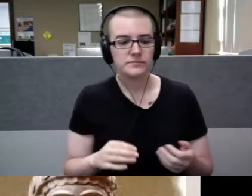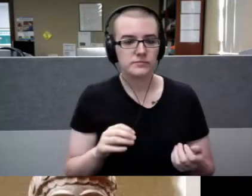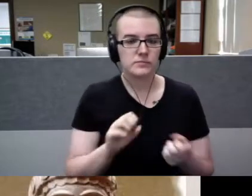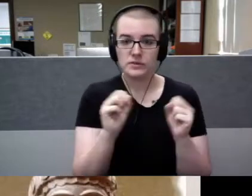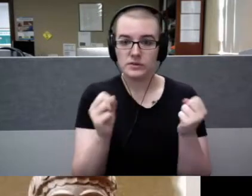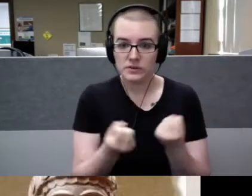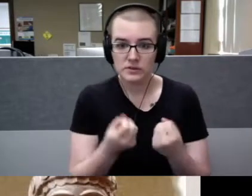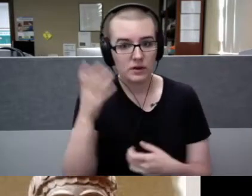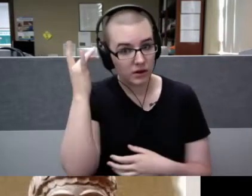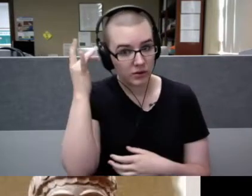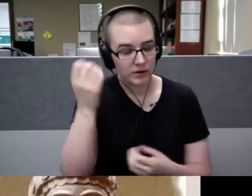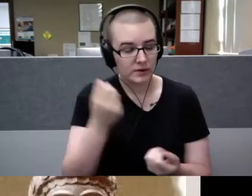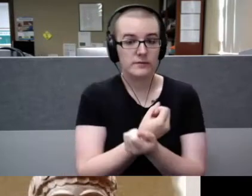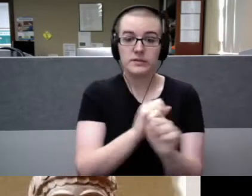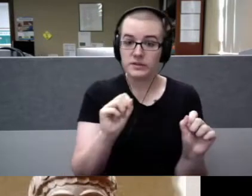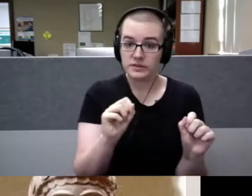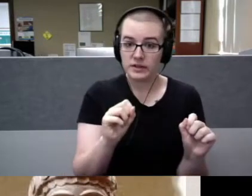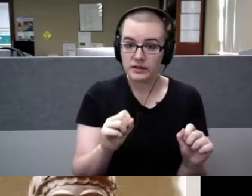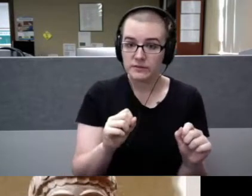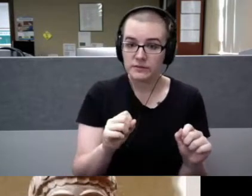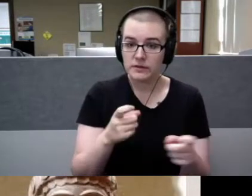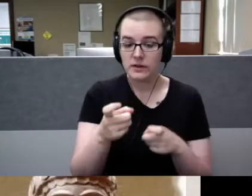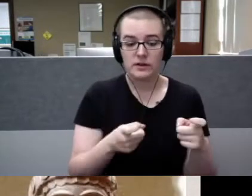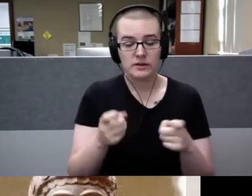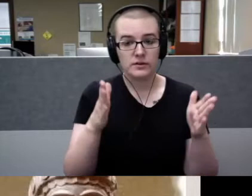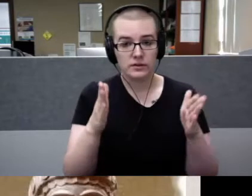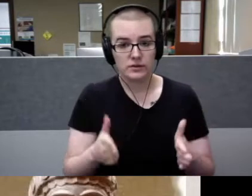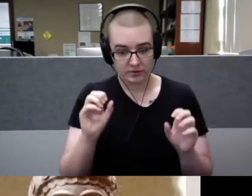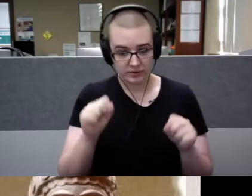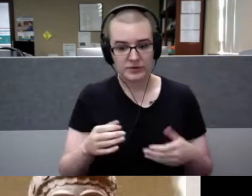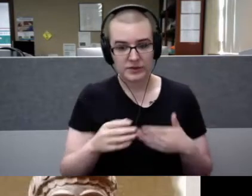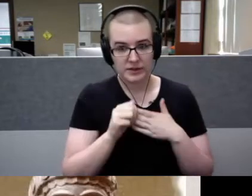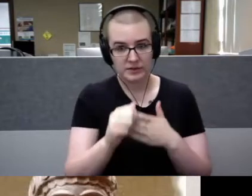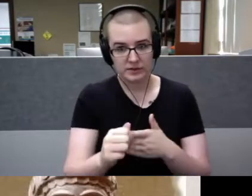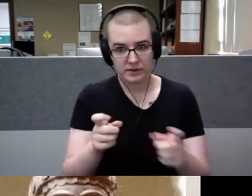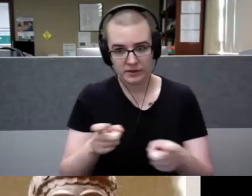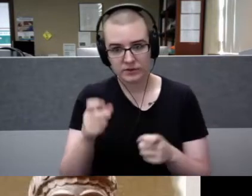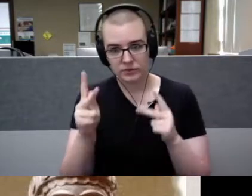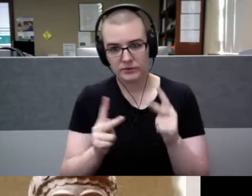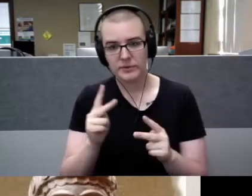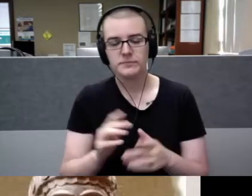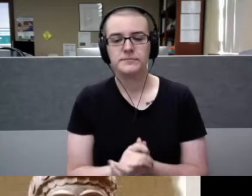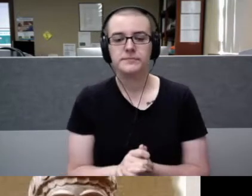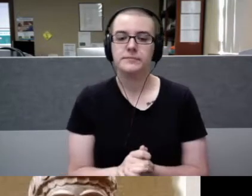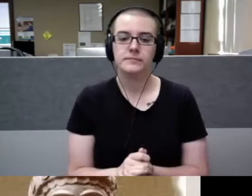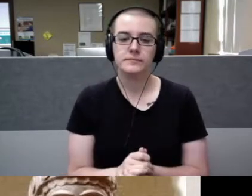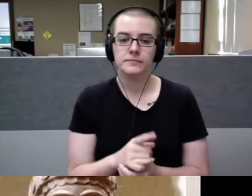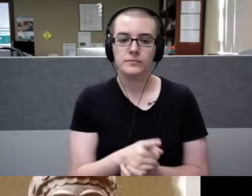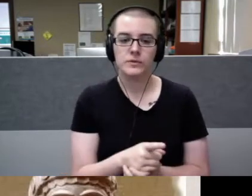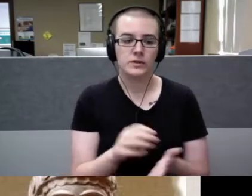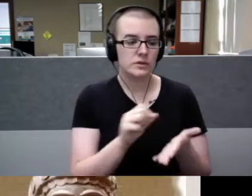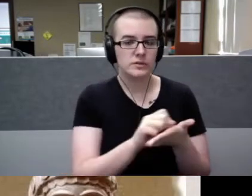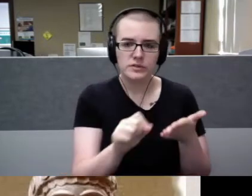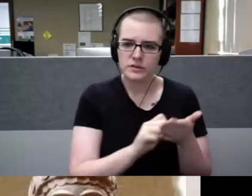for the rulers to have control over the people. Now, it's interesting that he wrote this down on stone